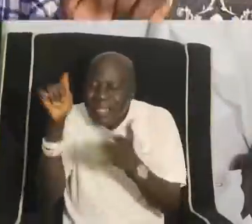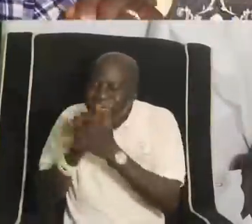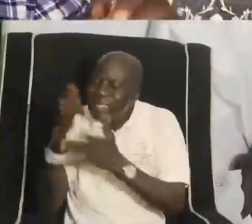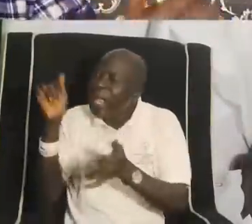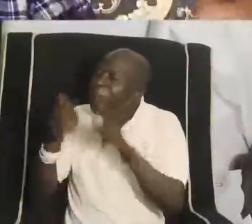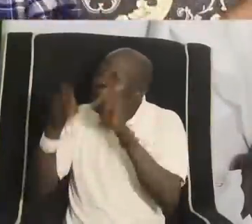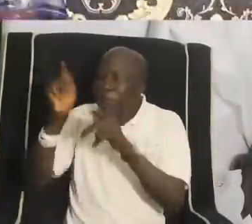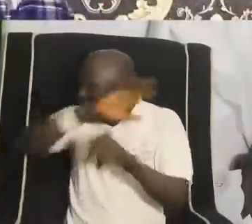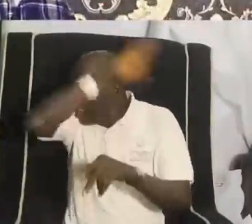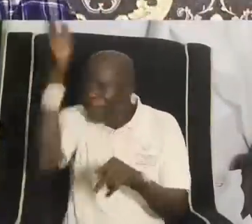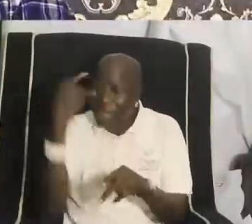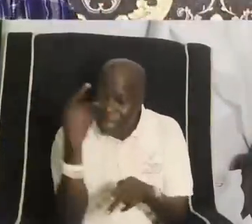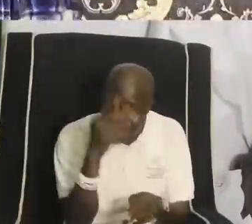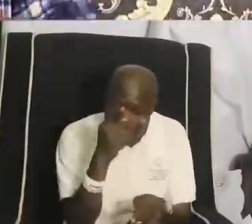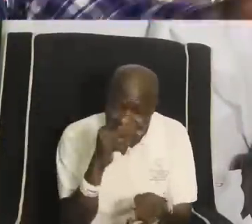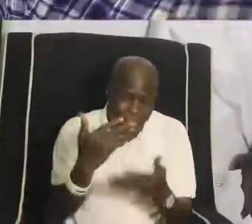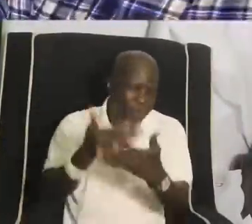received